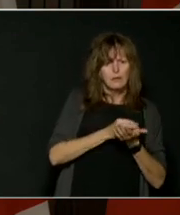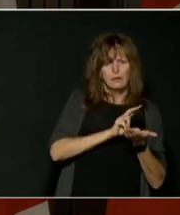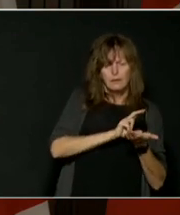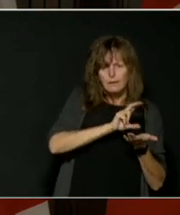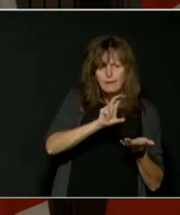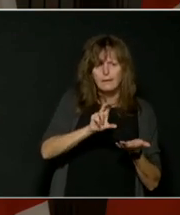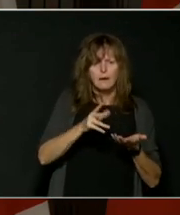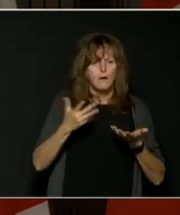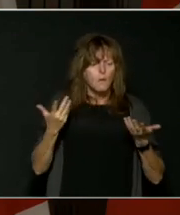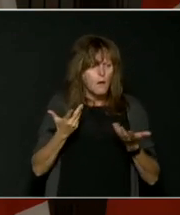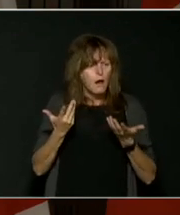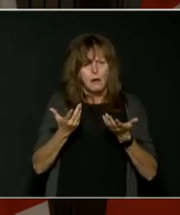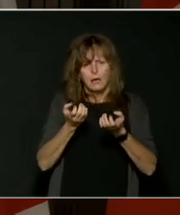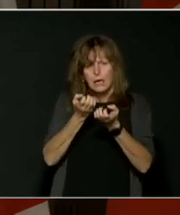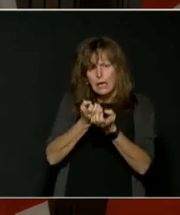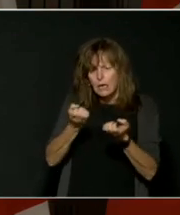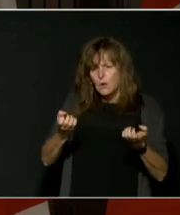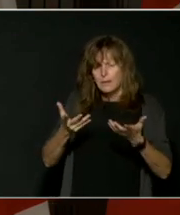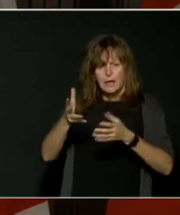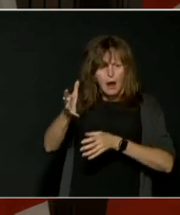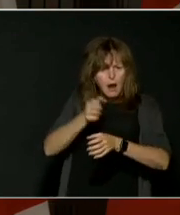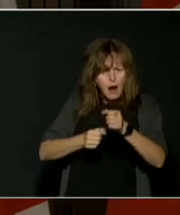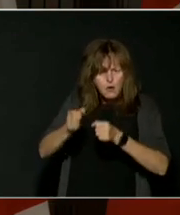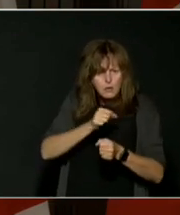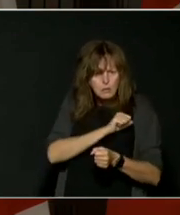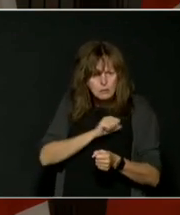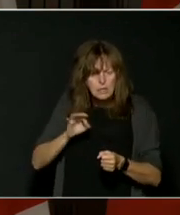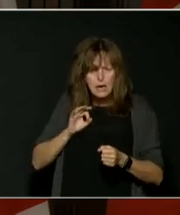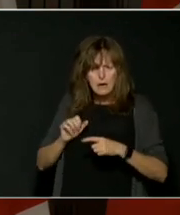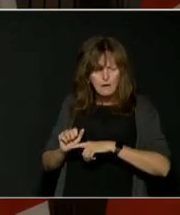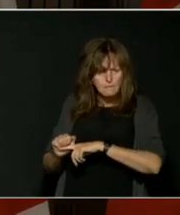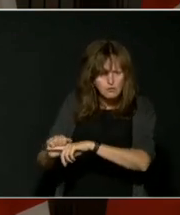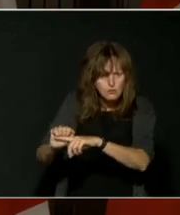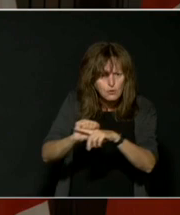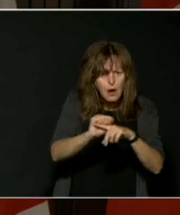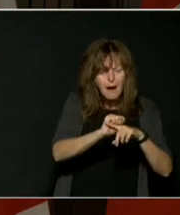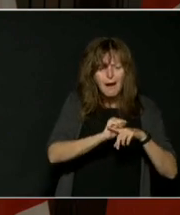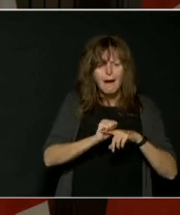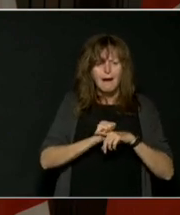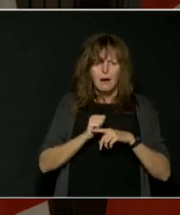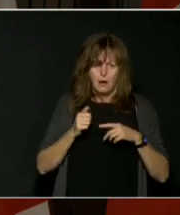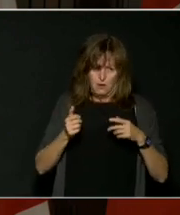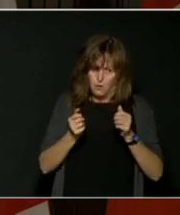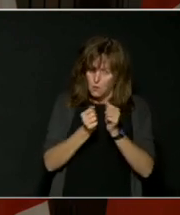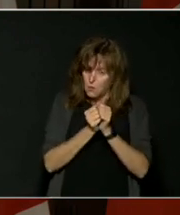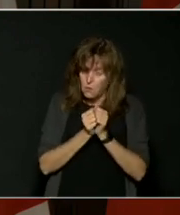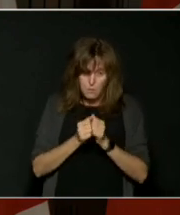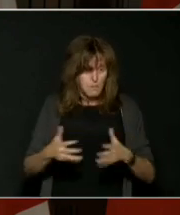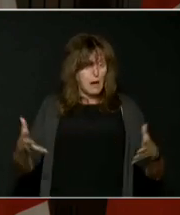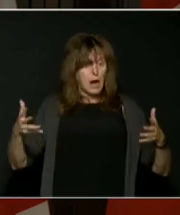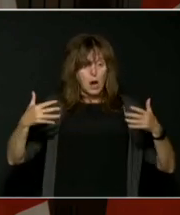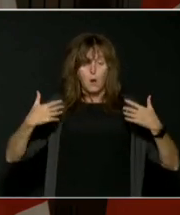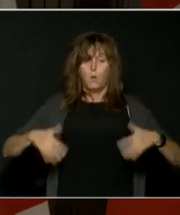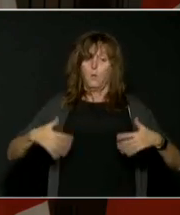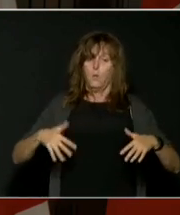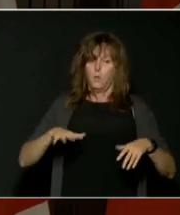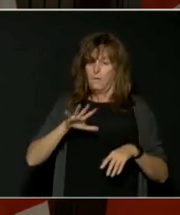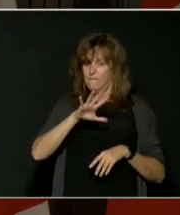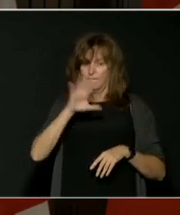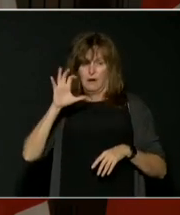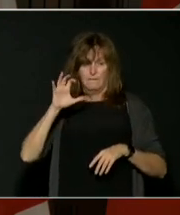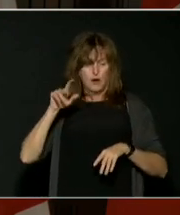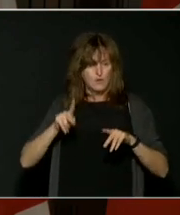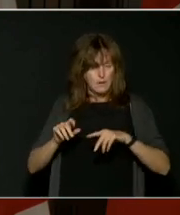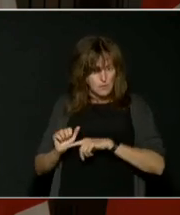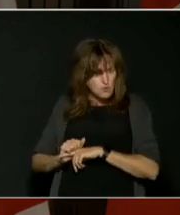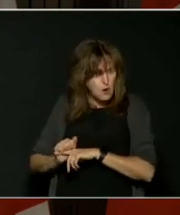is training staff to be able to do it, and it's large numbers of staff. These are over 500 people who need to be trained in the